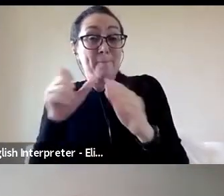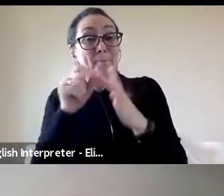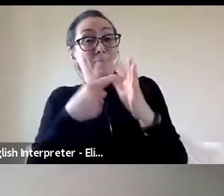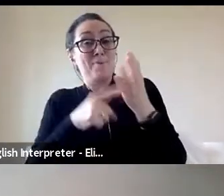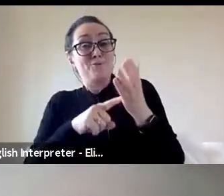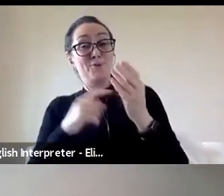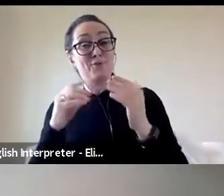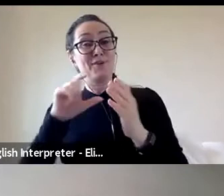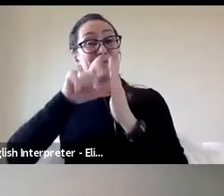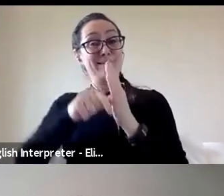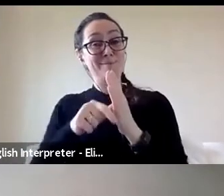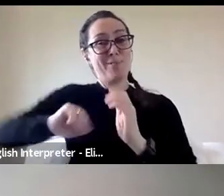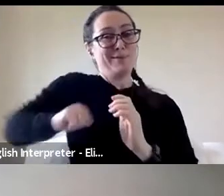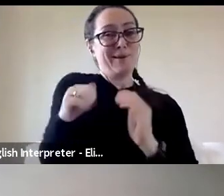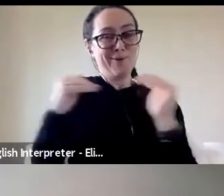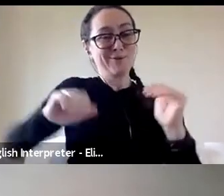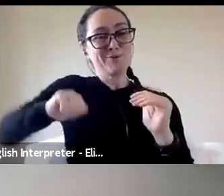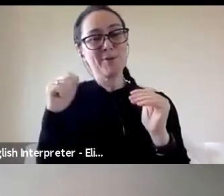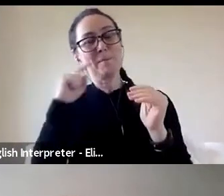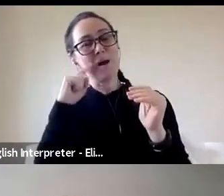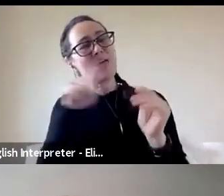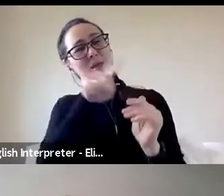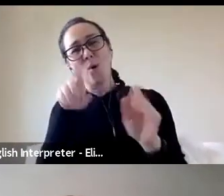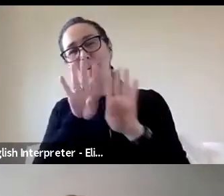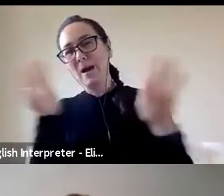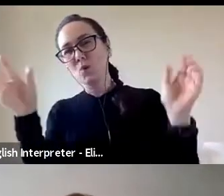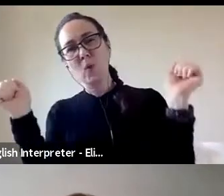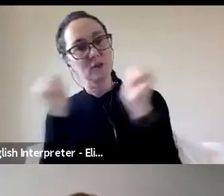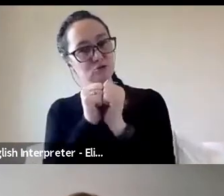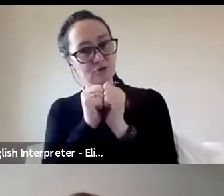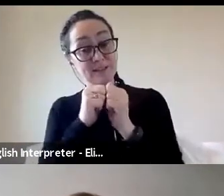Penny, you'll get agreement right across the panel. But I think going into this